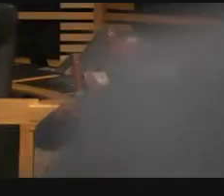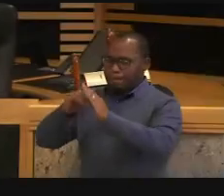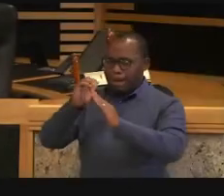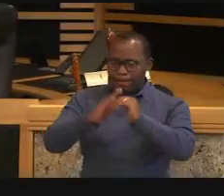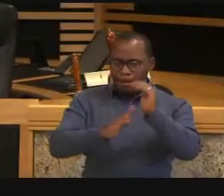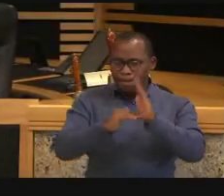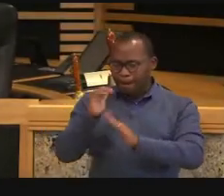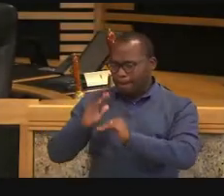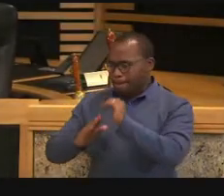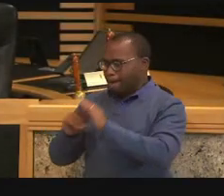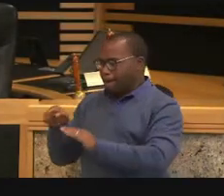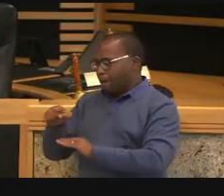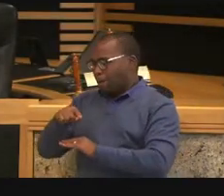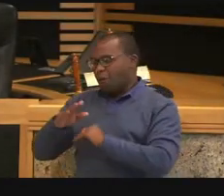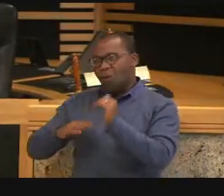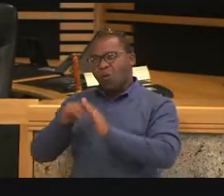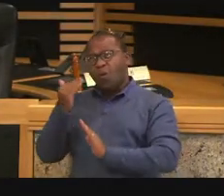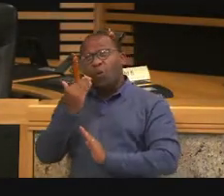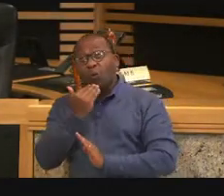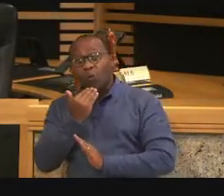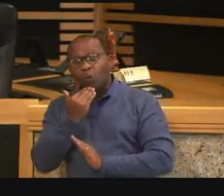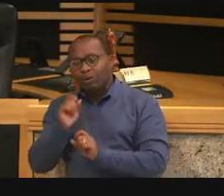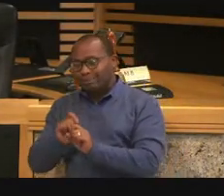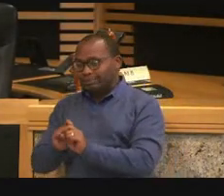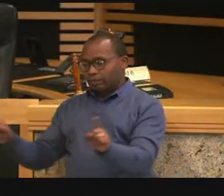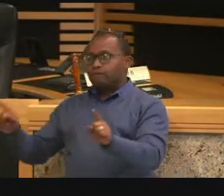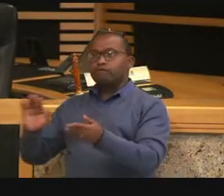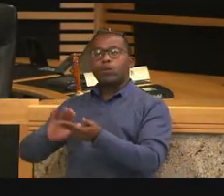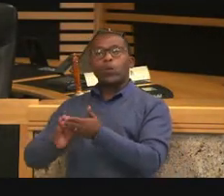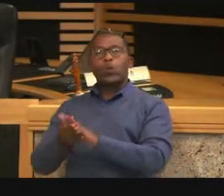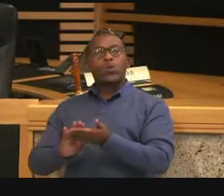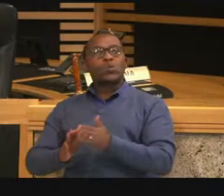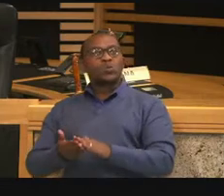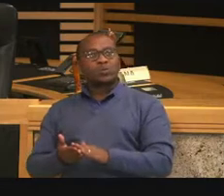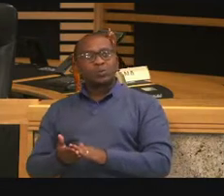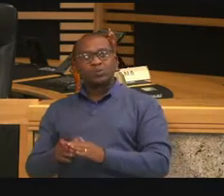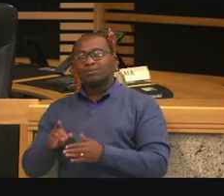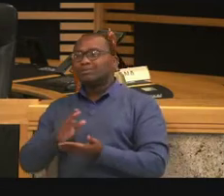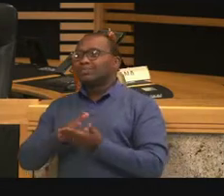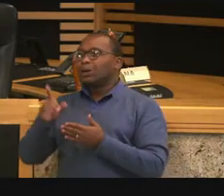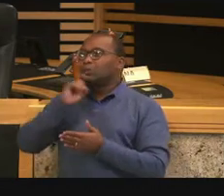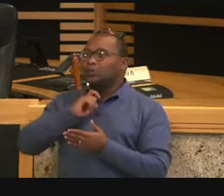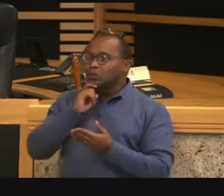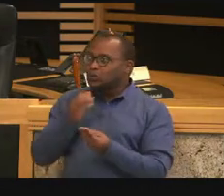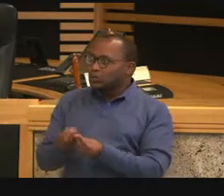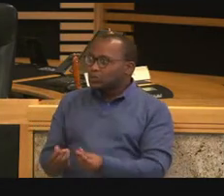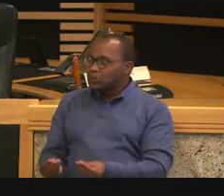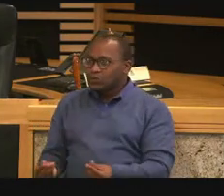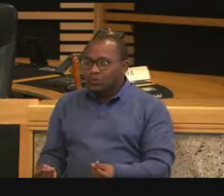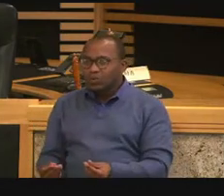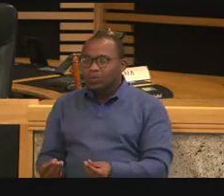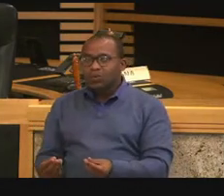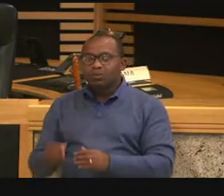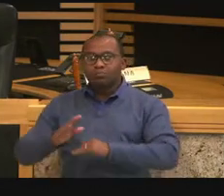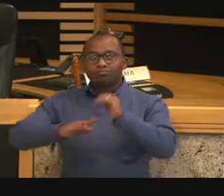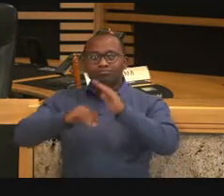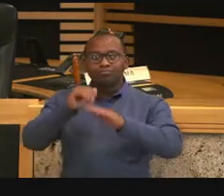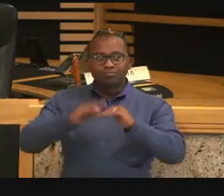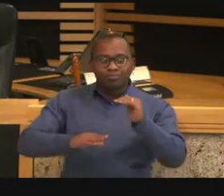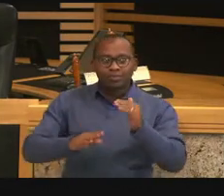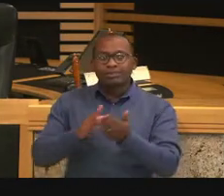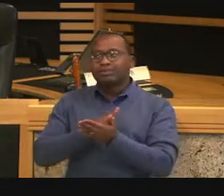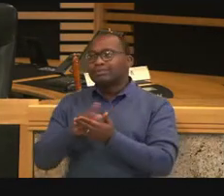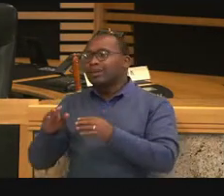sakhiwe ngodaka, okanye ngezithena zodaka, nangezinti, not uzinti kilo lapho.